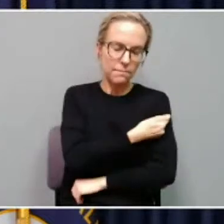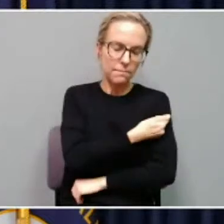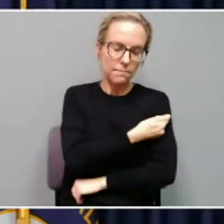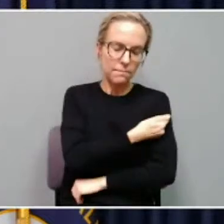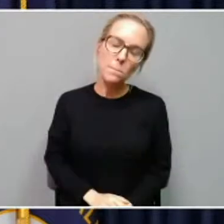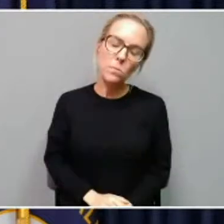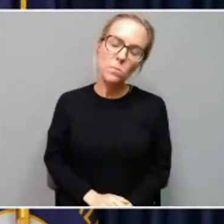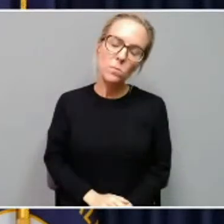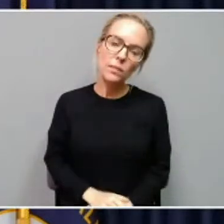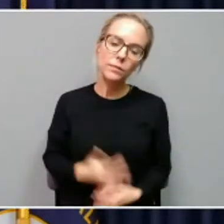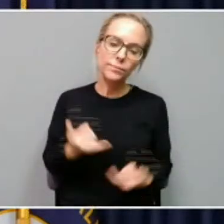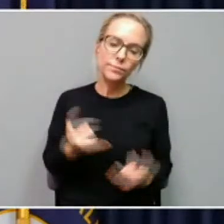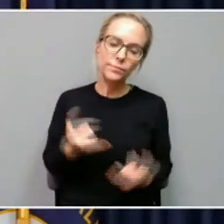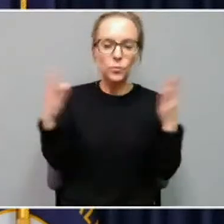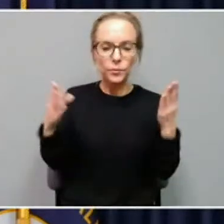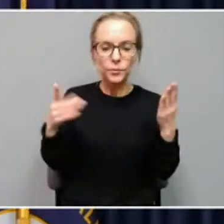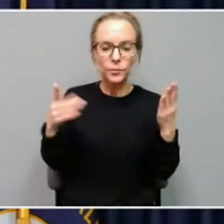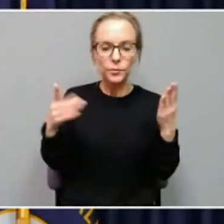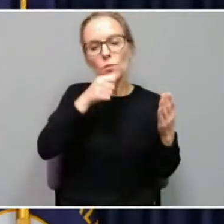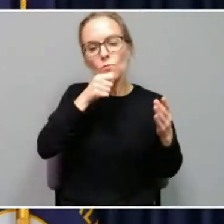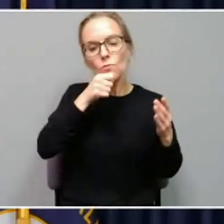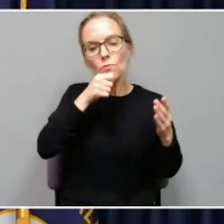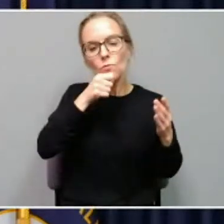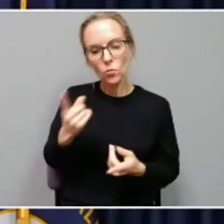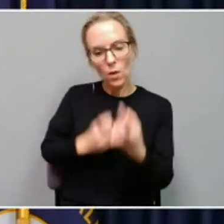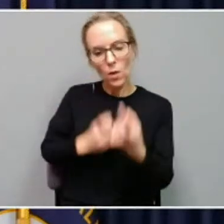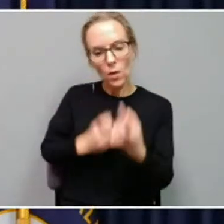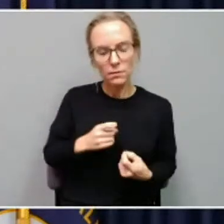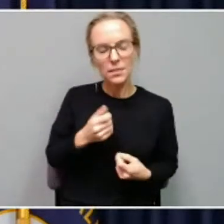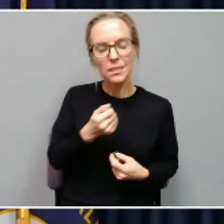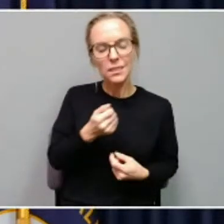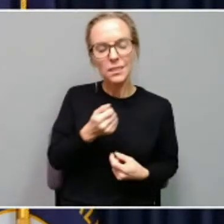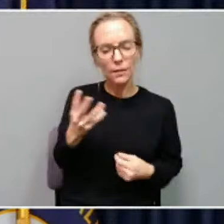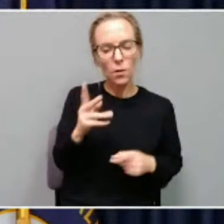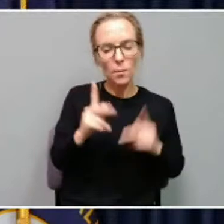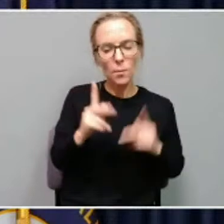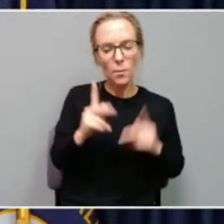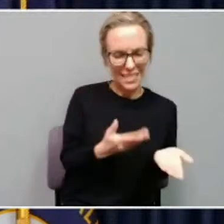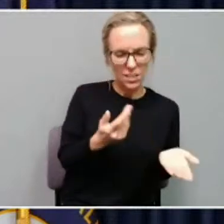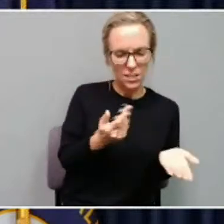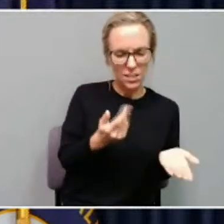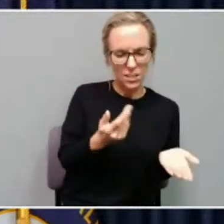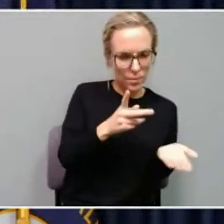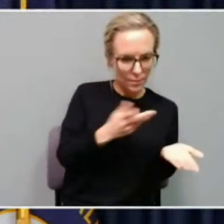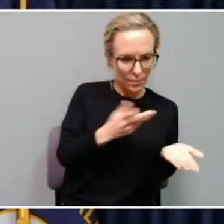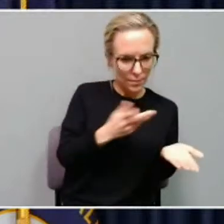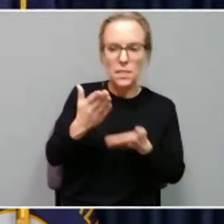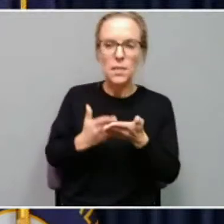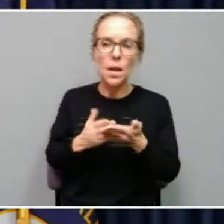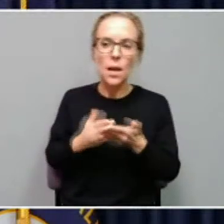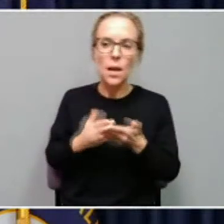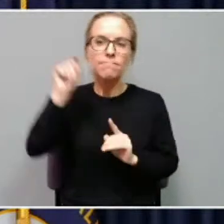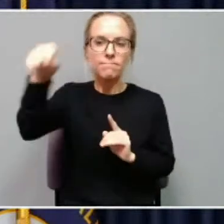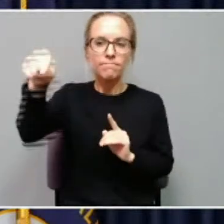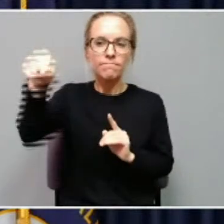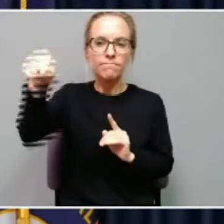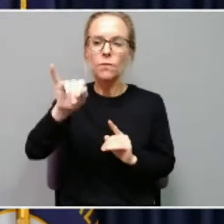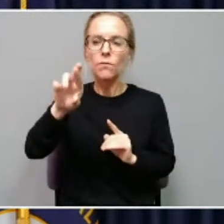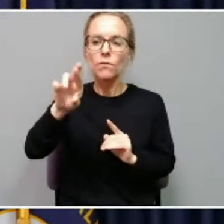we'll open it up to questions. We've got a couple folks that are here. We've got some that are virtual. We'll start with